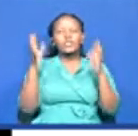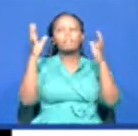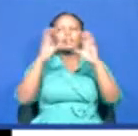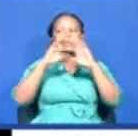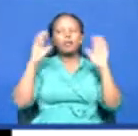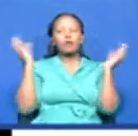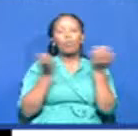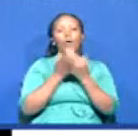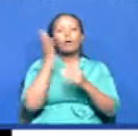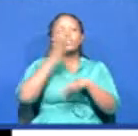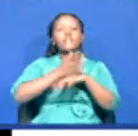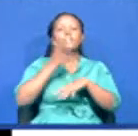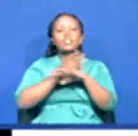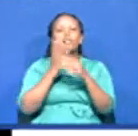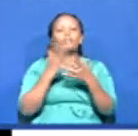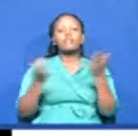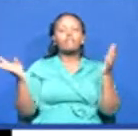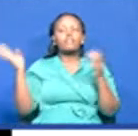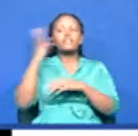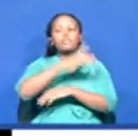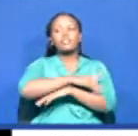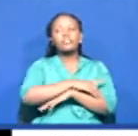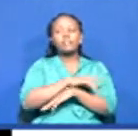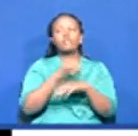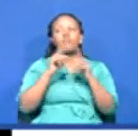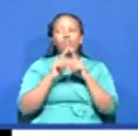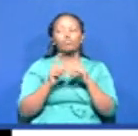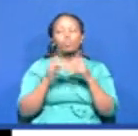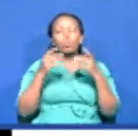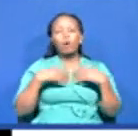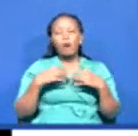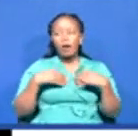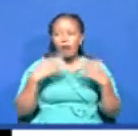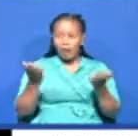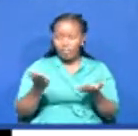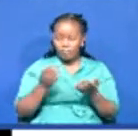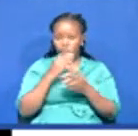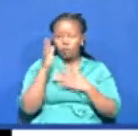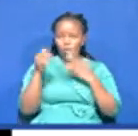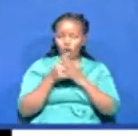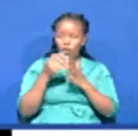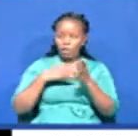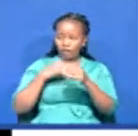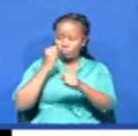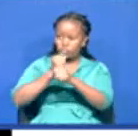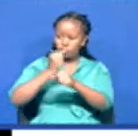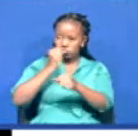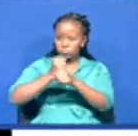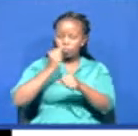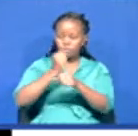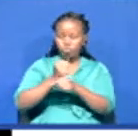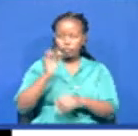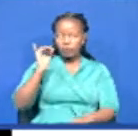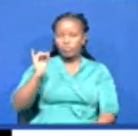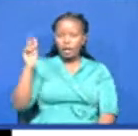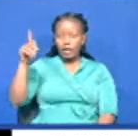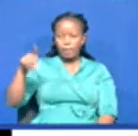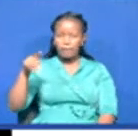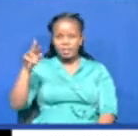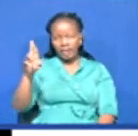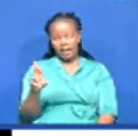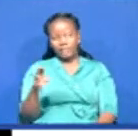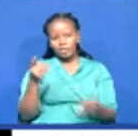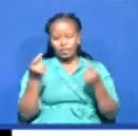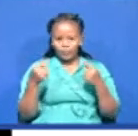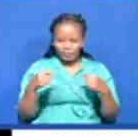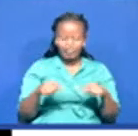Day. ACA, that is the Anti-Counterfeit Authority, has operationalized an IPR recordation to try